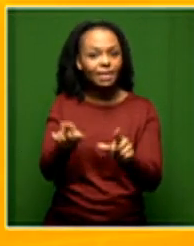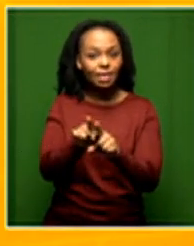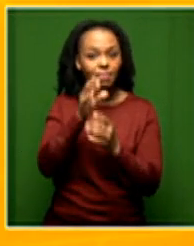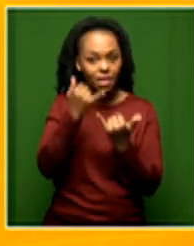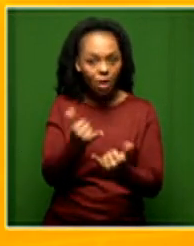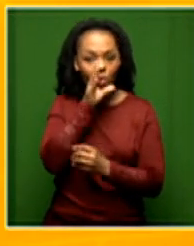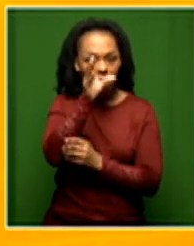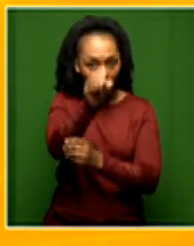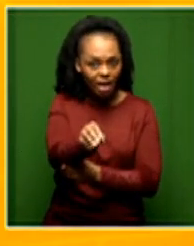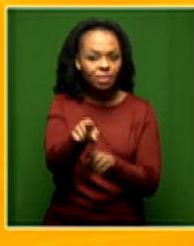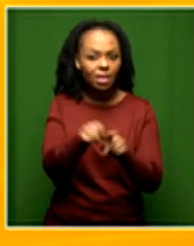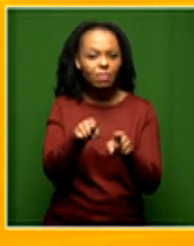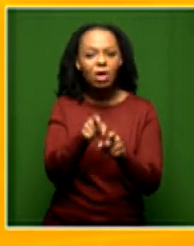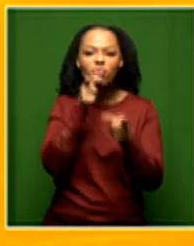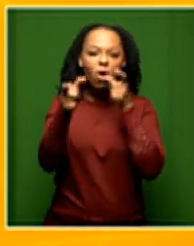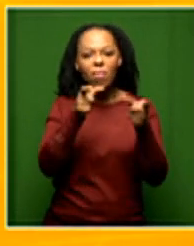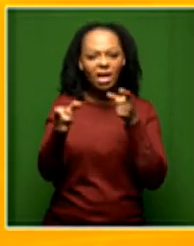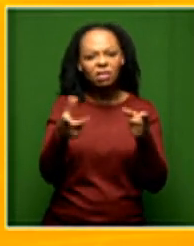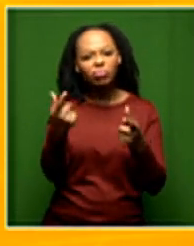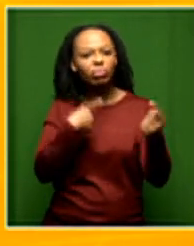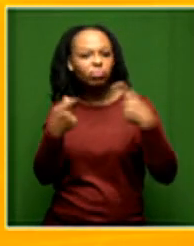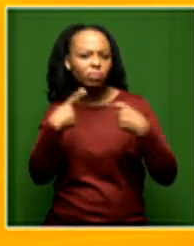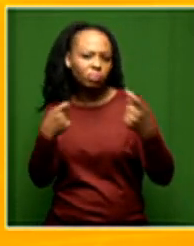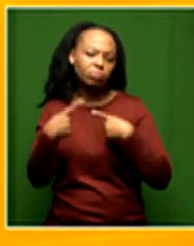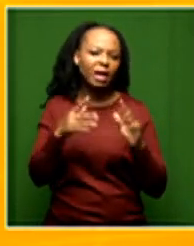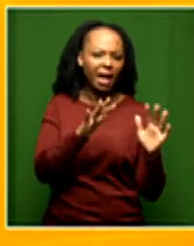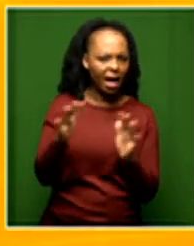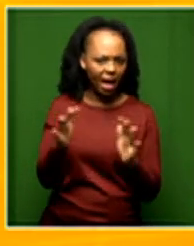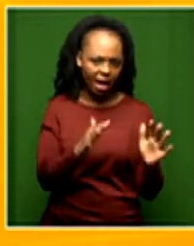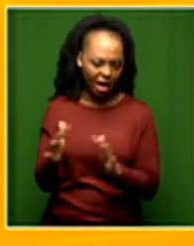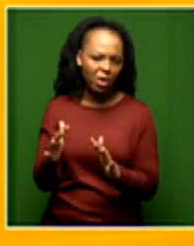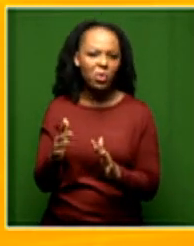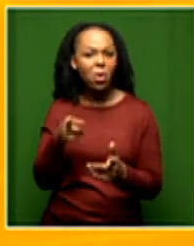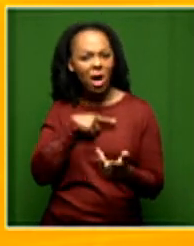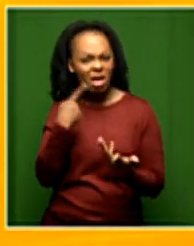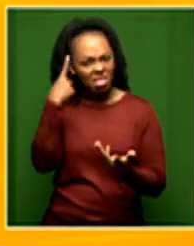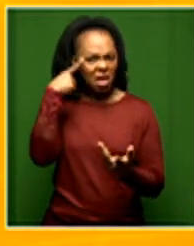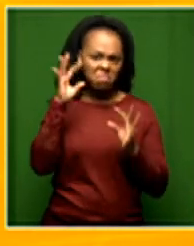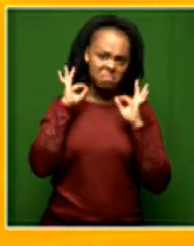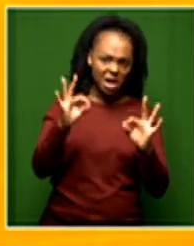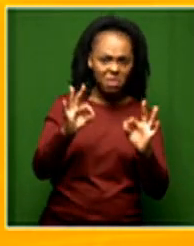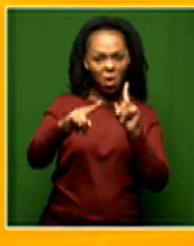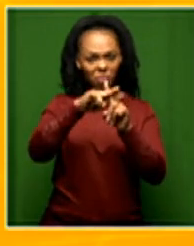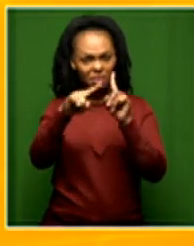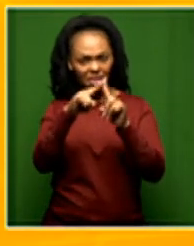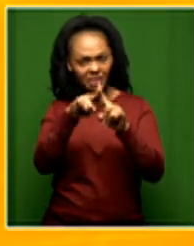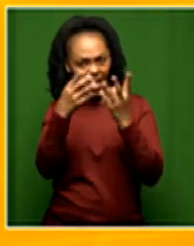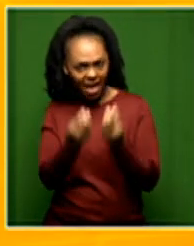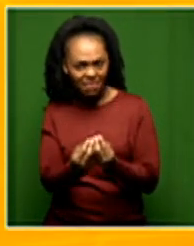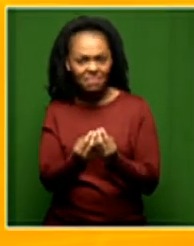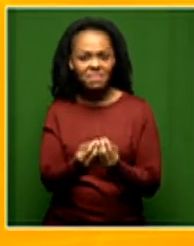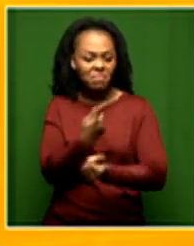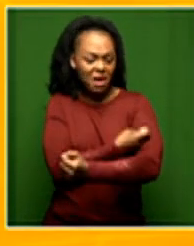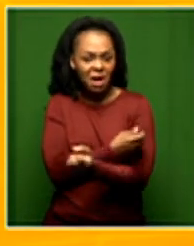in our question of the day, so let us know what your views are. Does this make you any more optimistic about our vaccine rollout program?